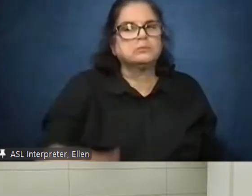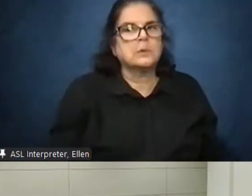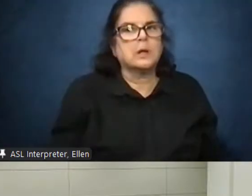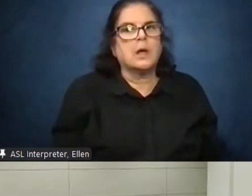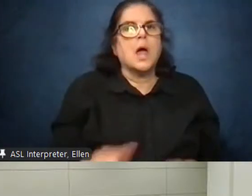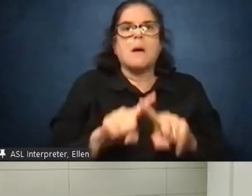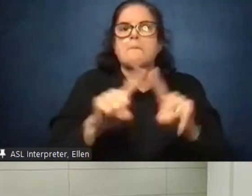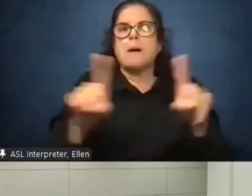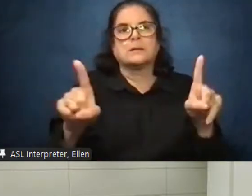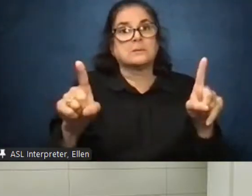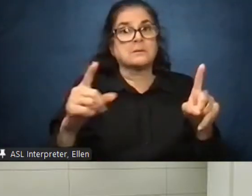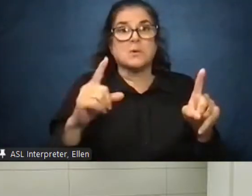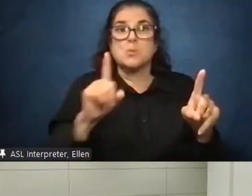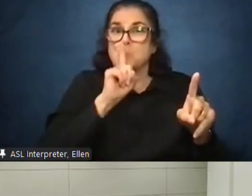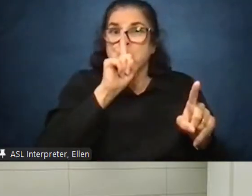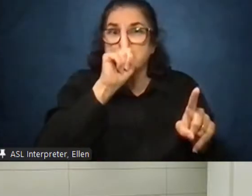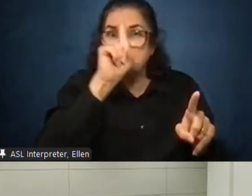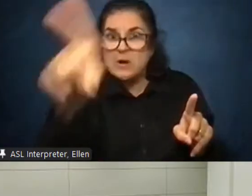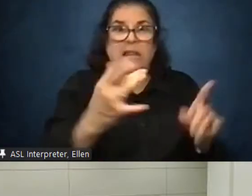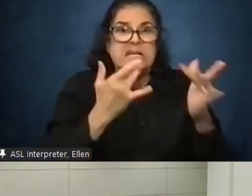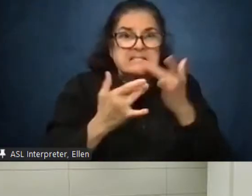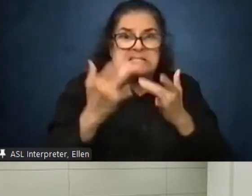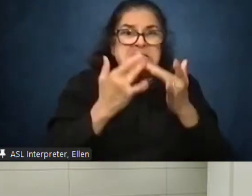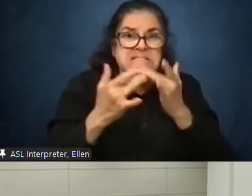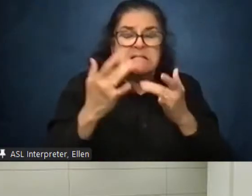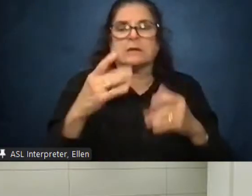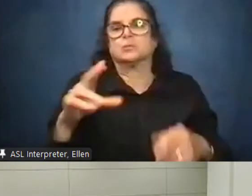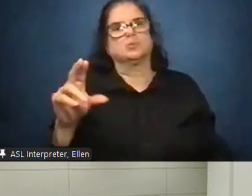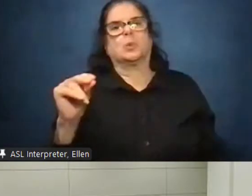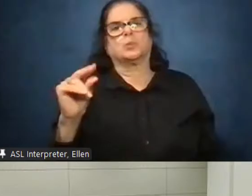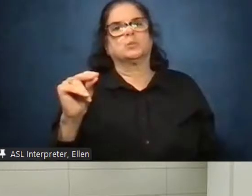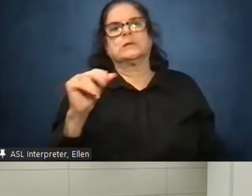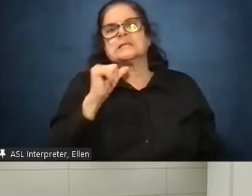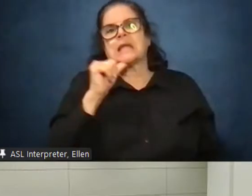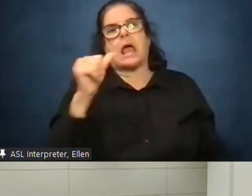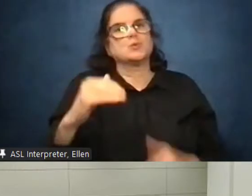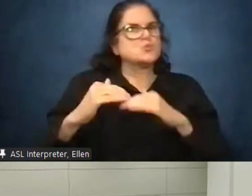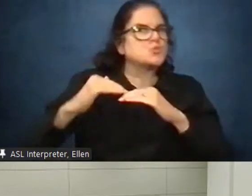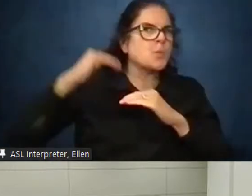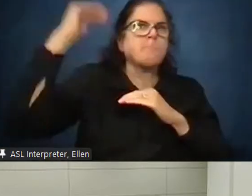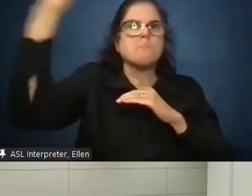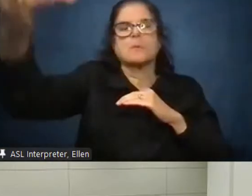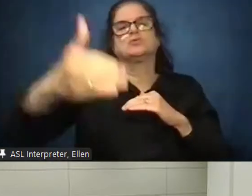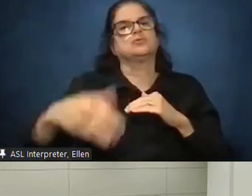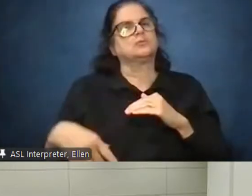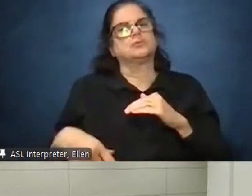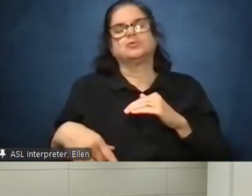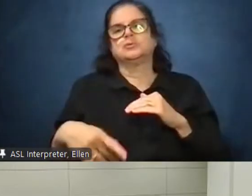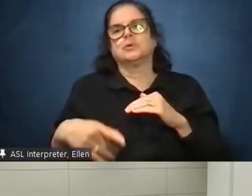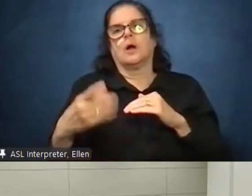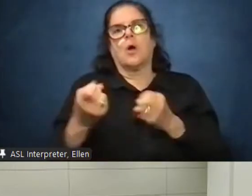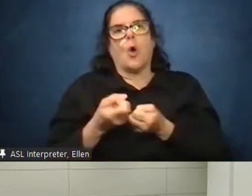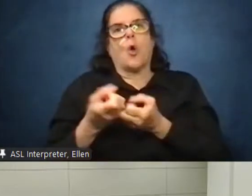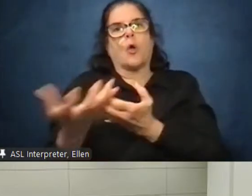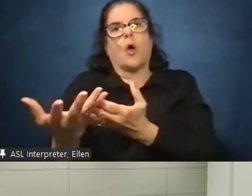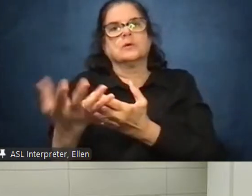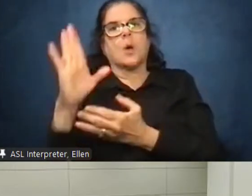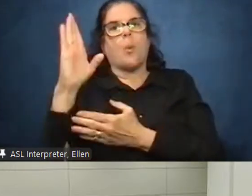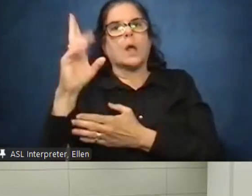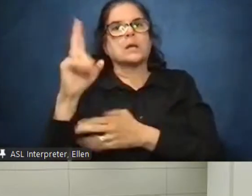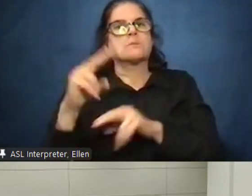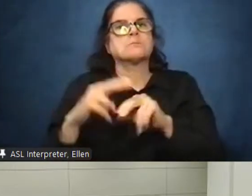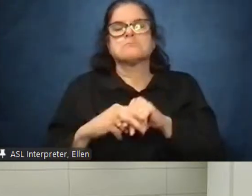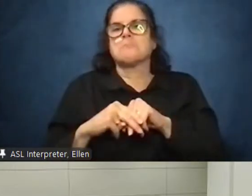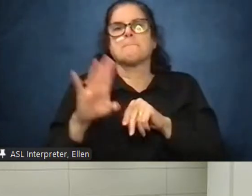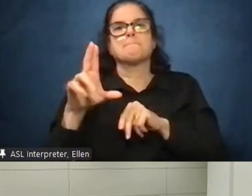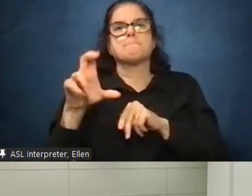financial perspective or from a high fare evasion rate could lead to a bus stop or bus route ceasing to exist. We